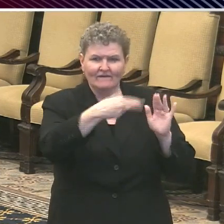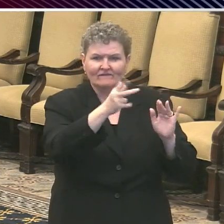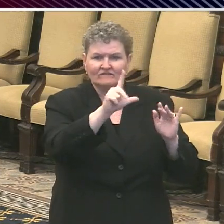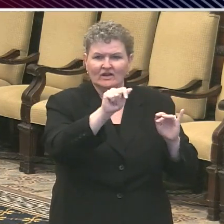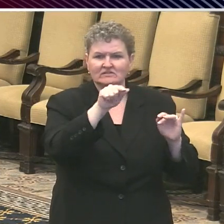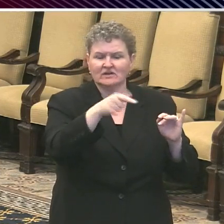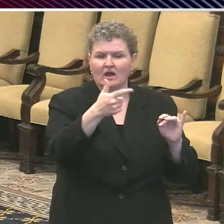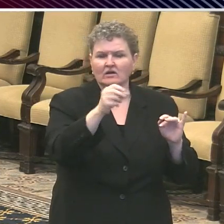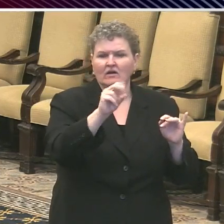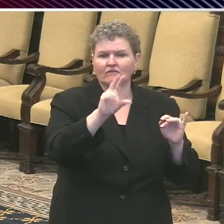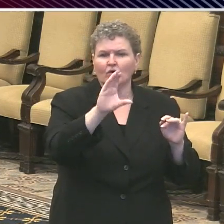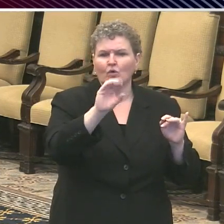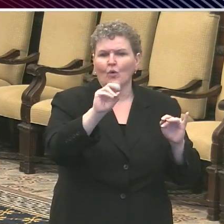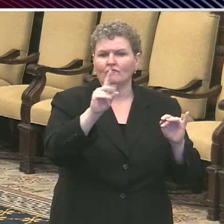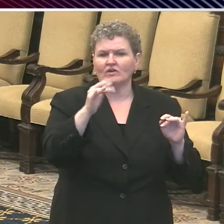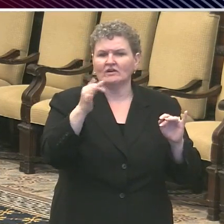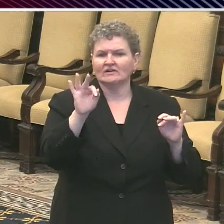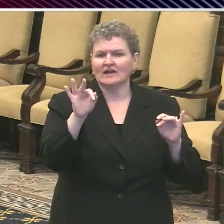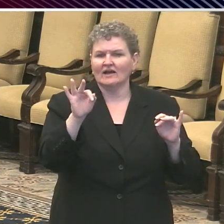phila.gov/food,